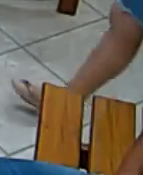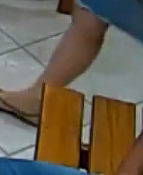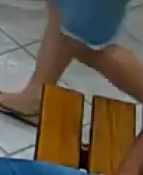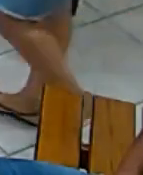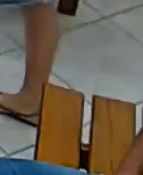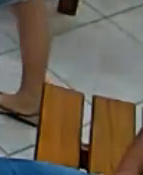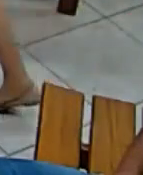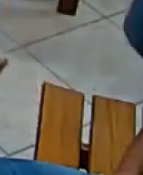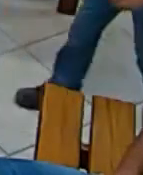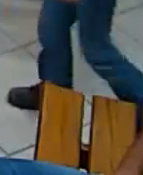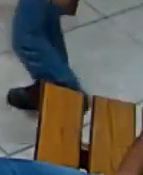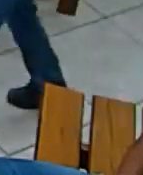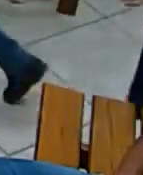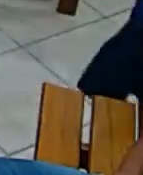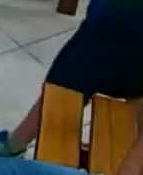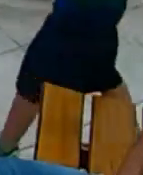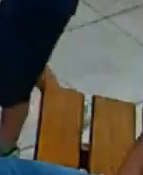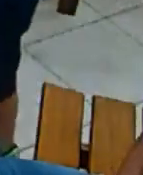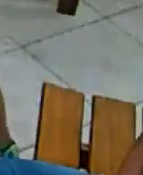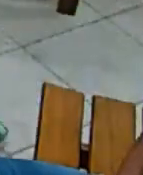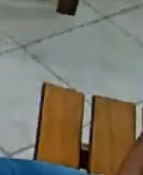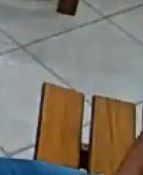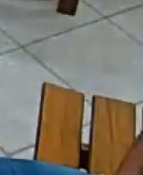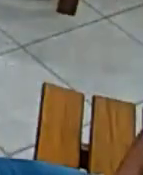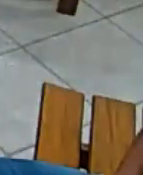Blessed be the name of the Lord.